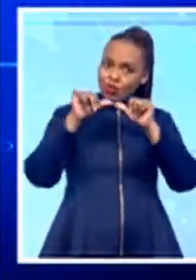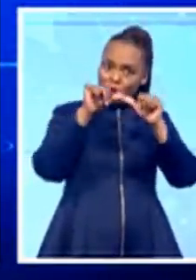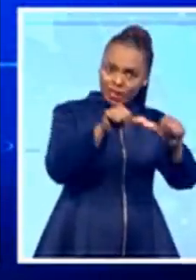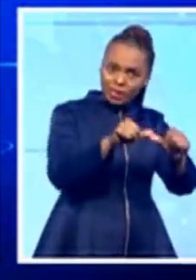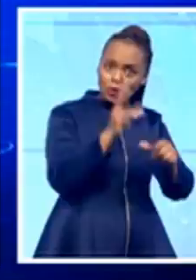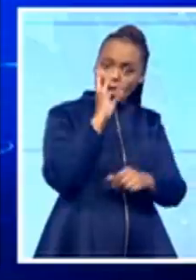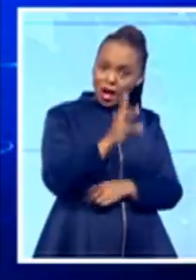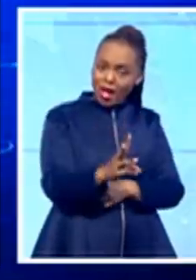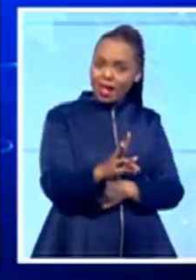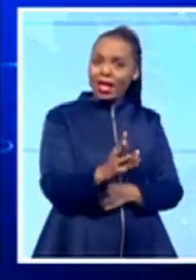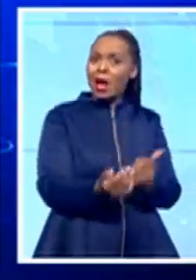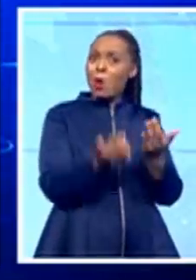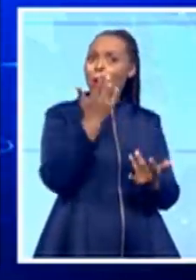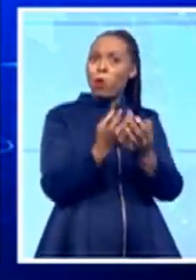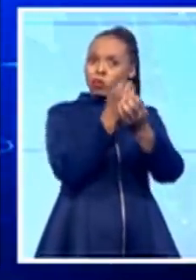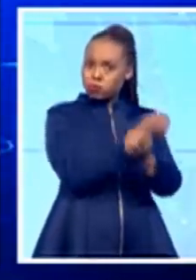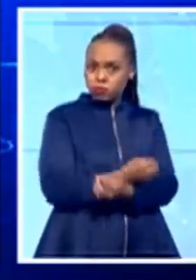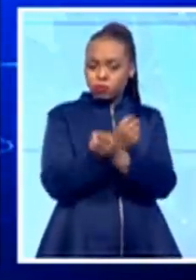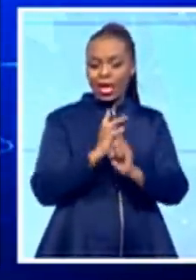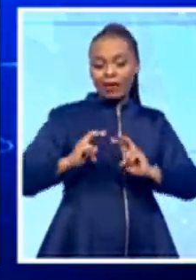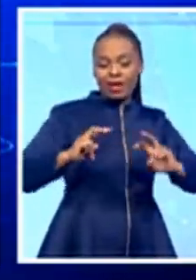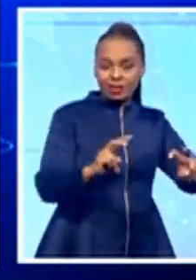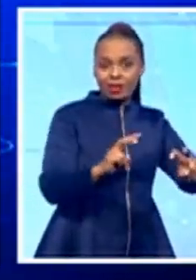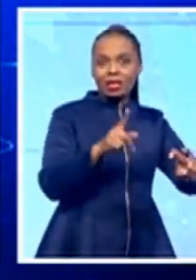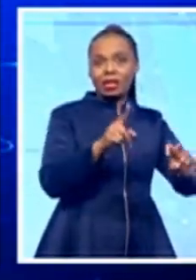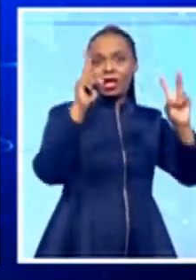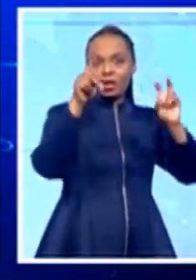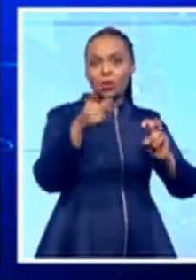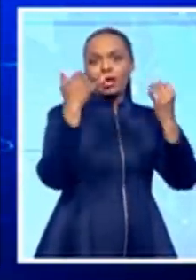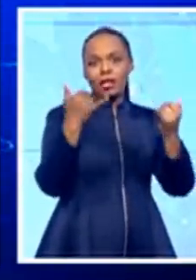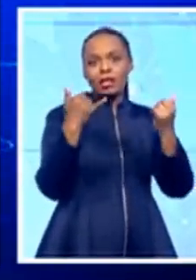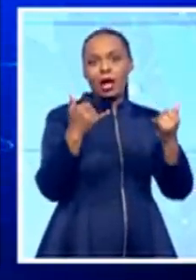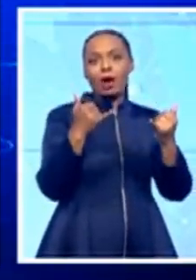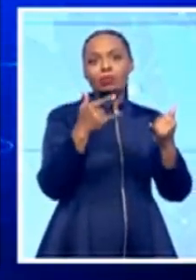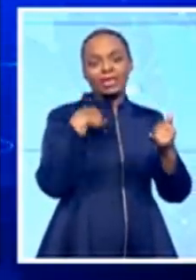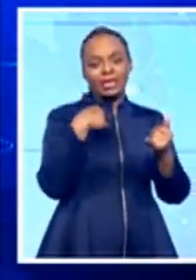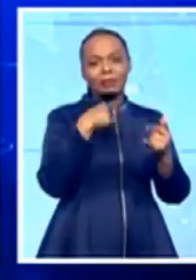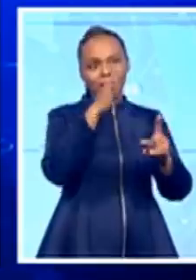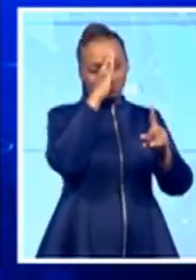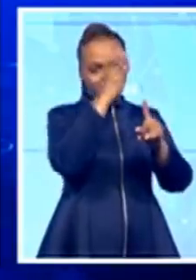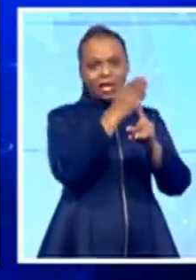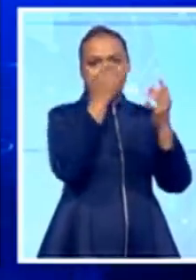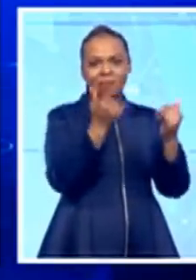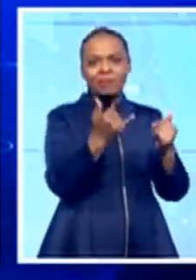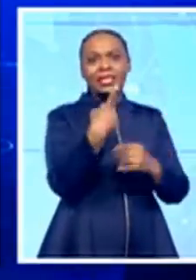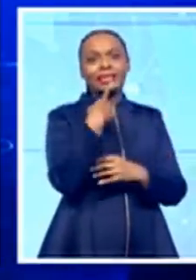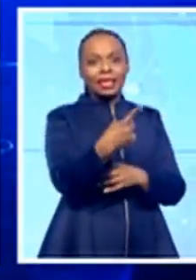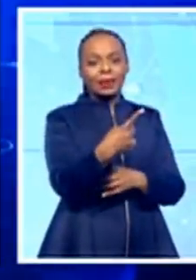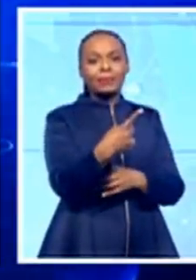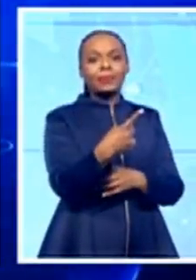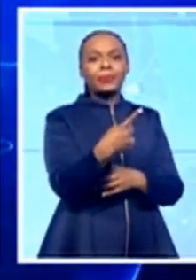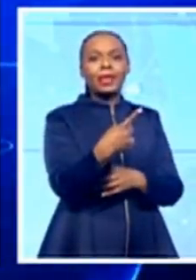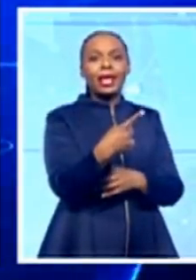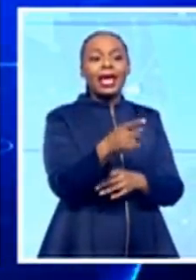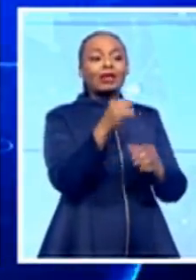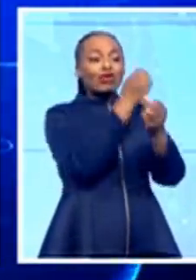do not, I just want to state that categorically, want to infer that those trucks were set alight by people